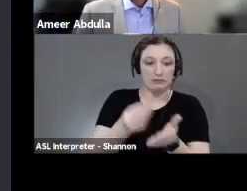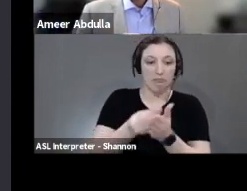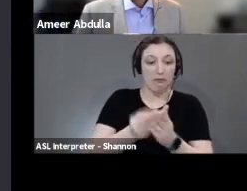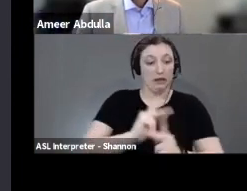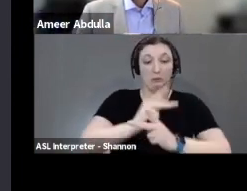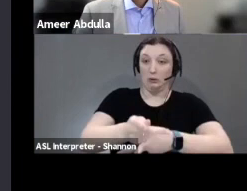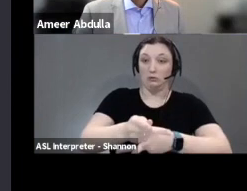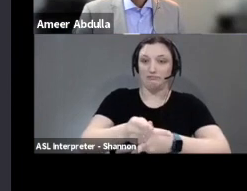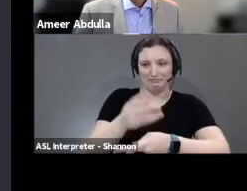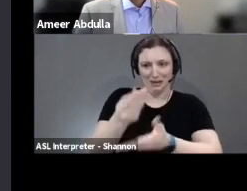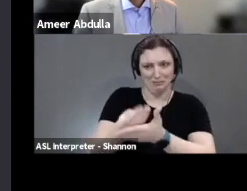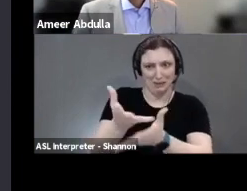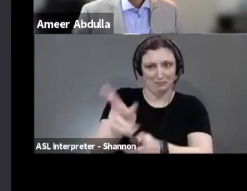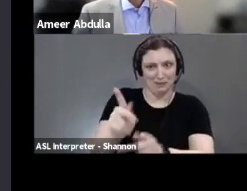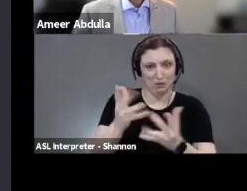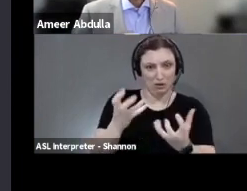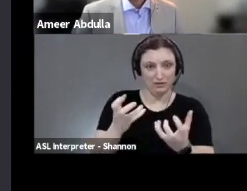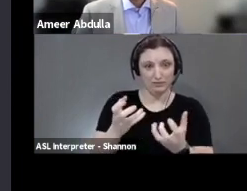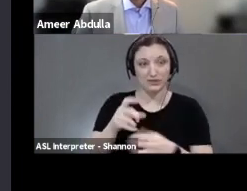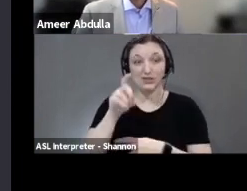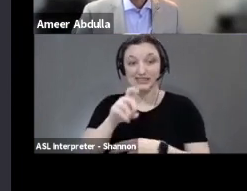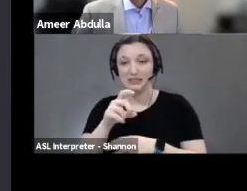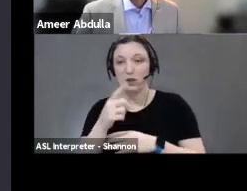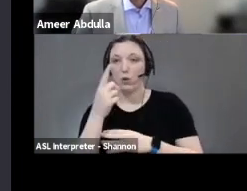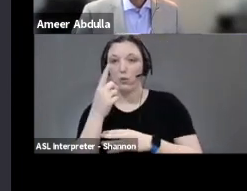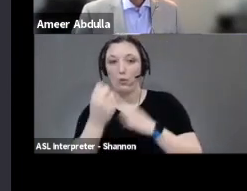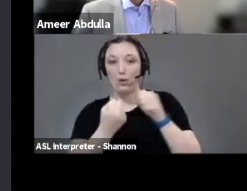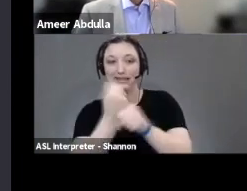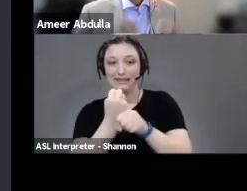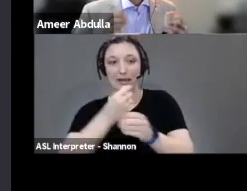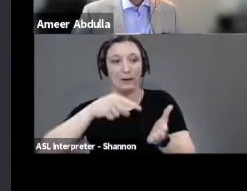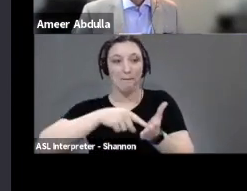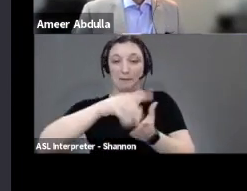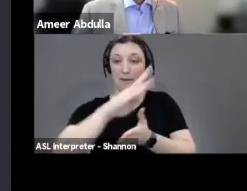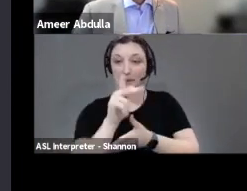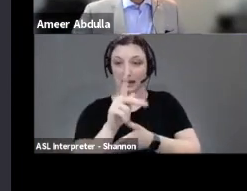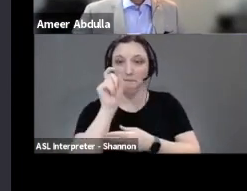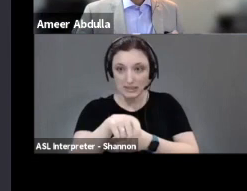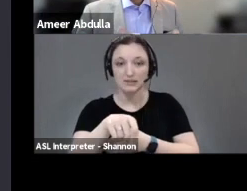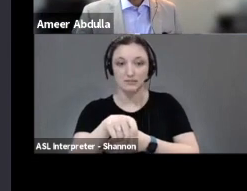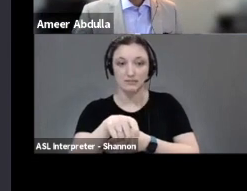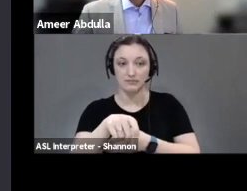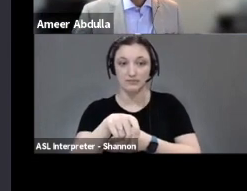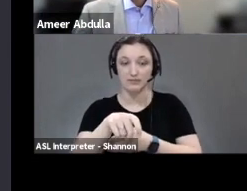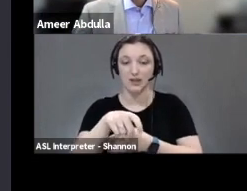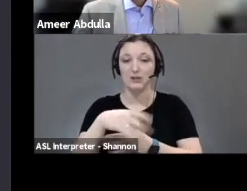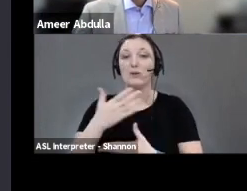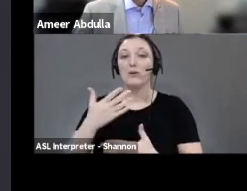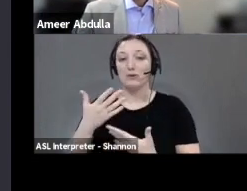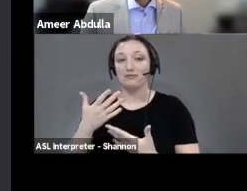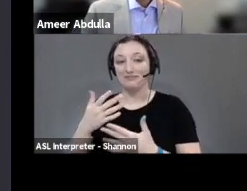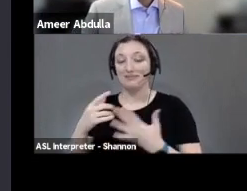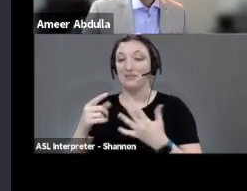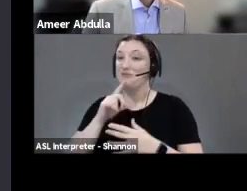for tax purposes, it must be repaid within a year or there are significant tax consequences. And so I'm very glad no one on our poll identified